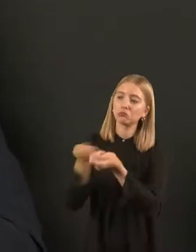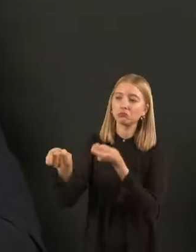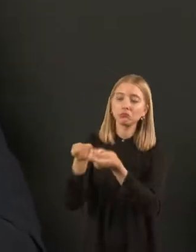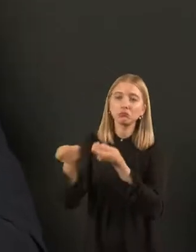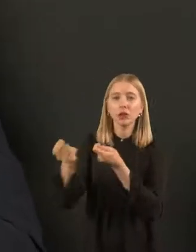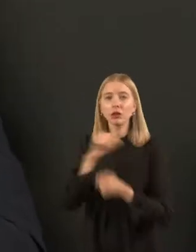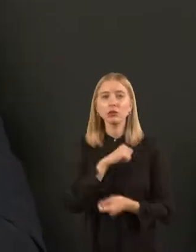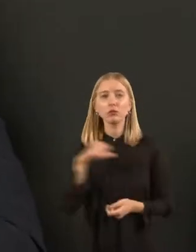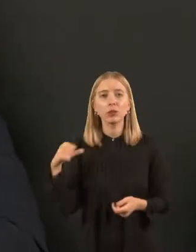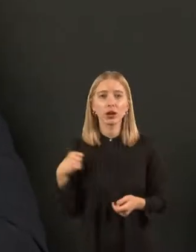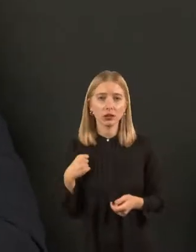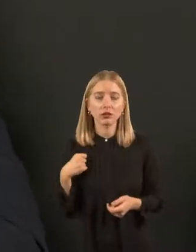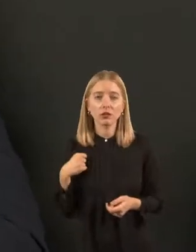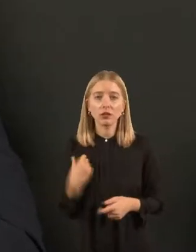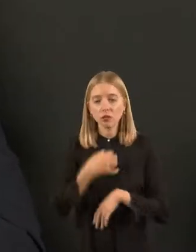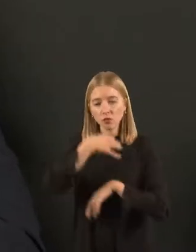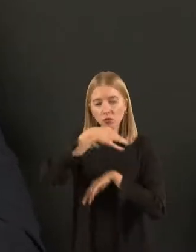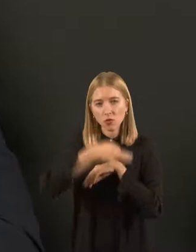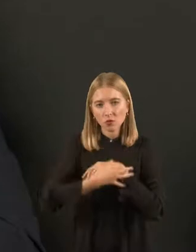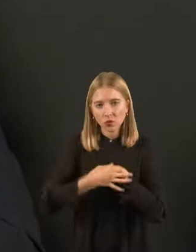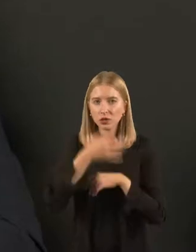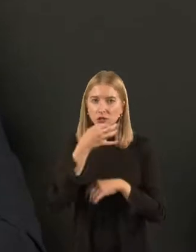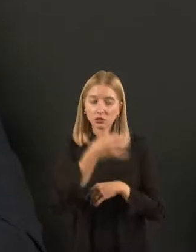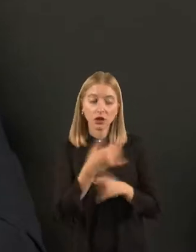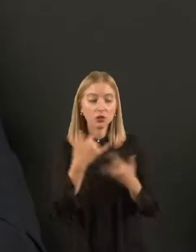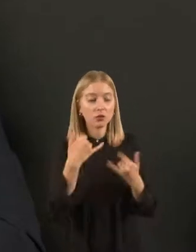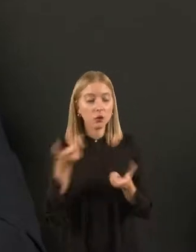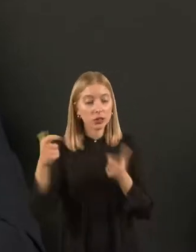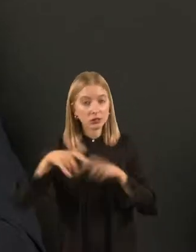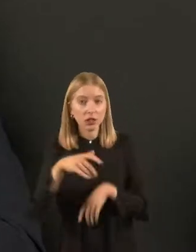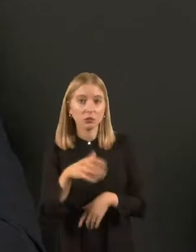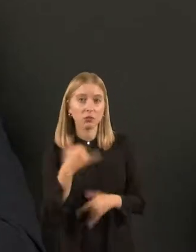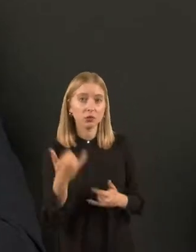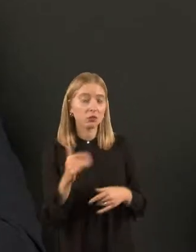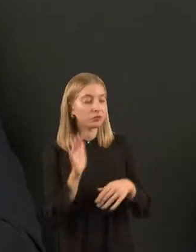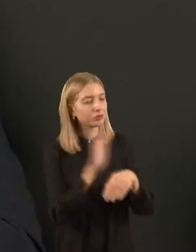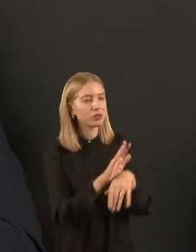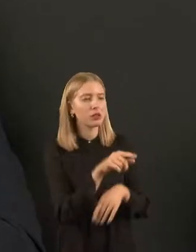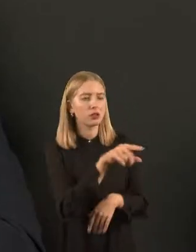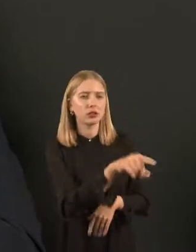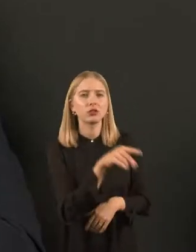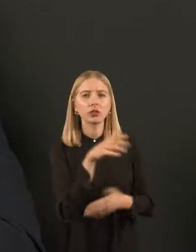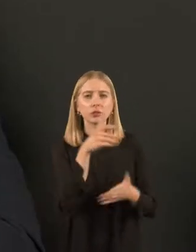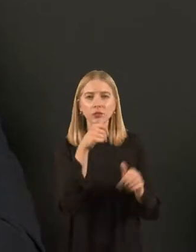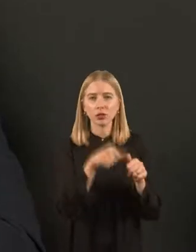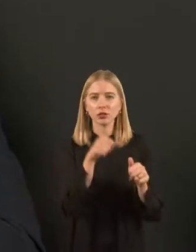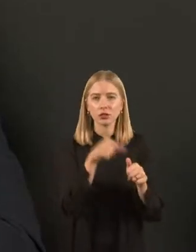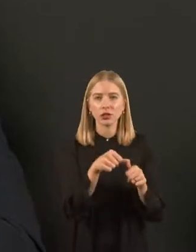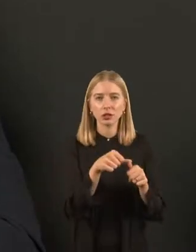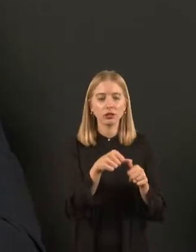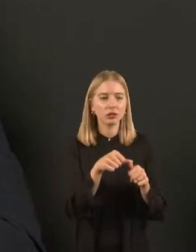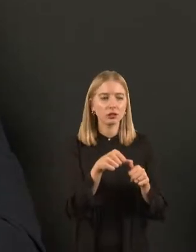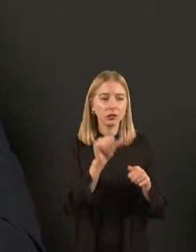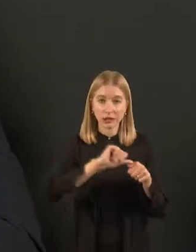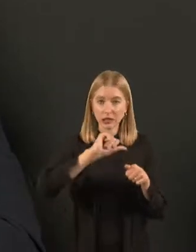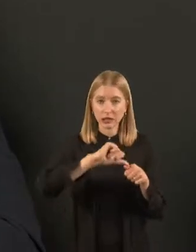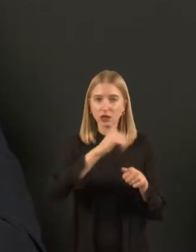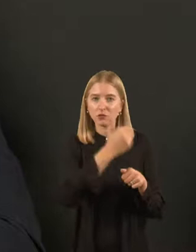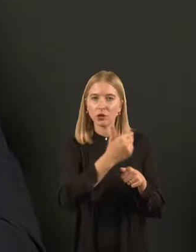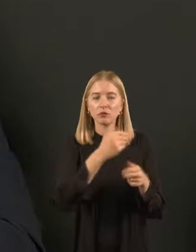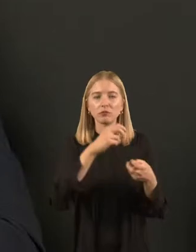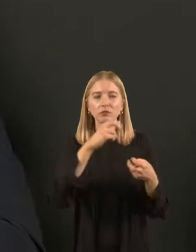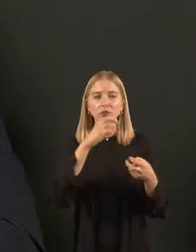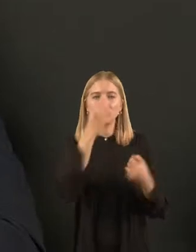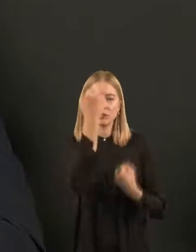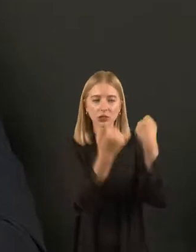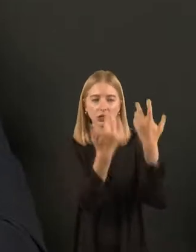Bus companies are usually municipal companies, and we can't tell them to change diesel buses